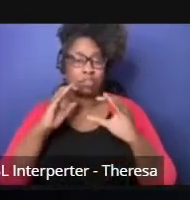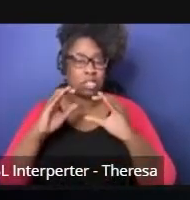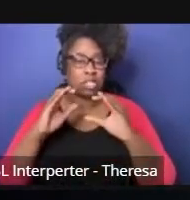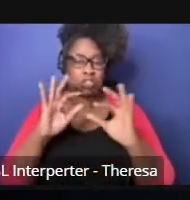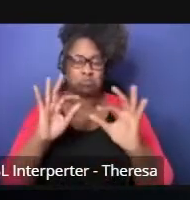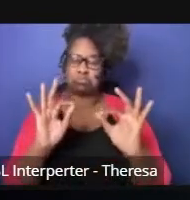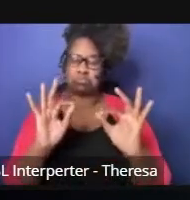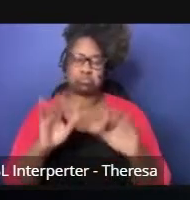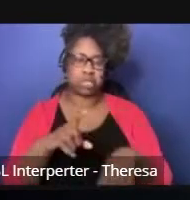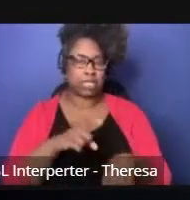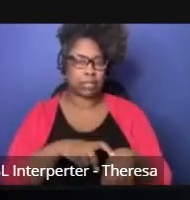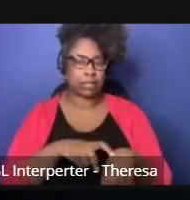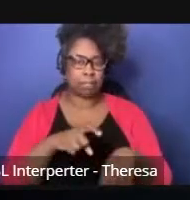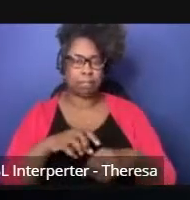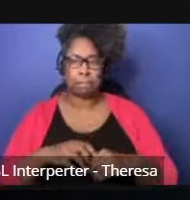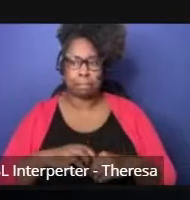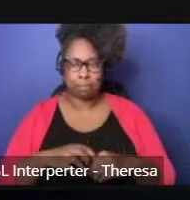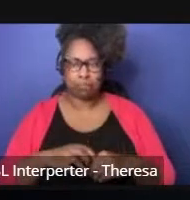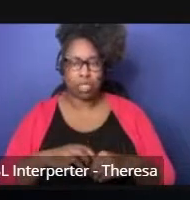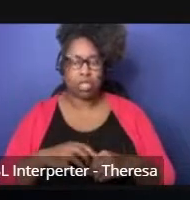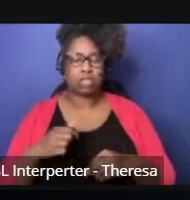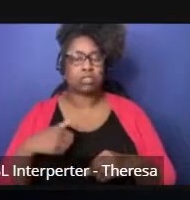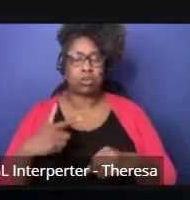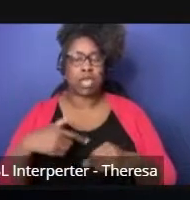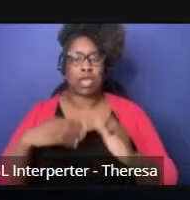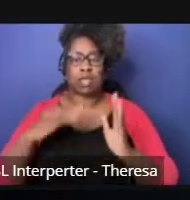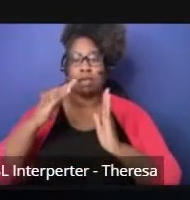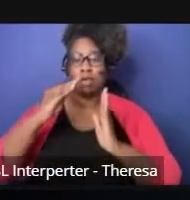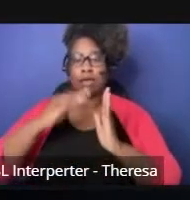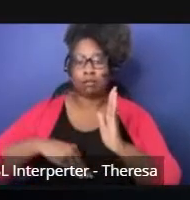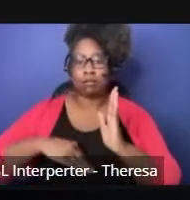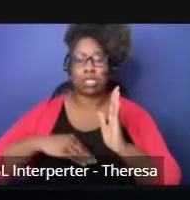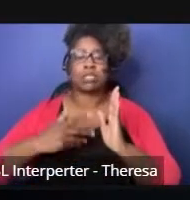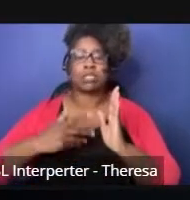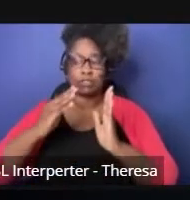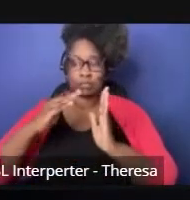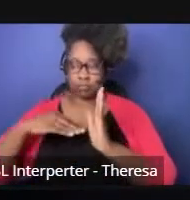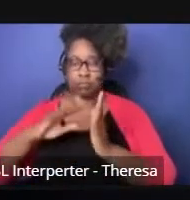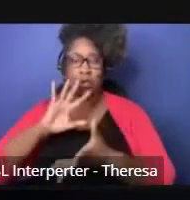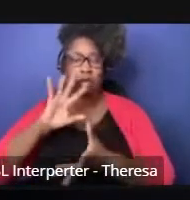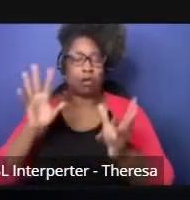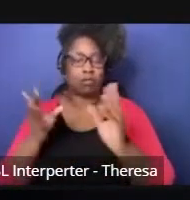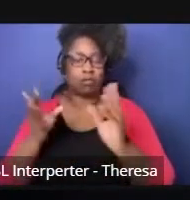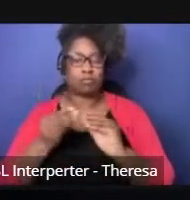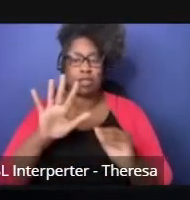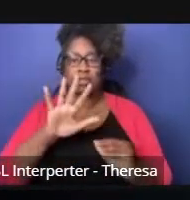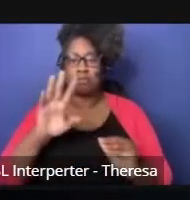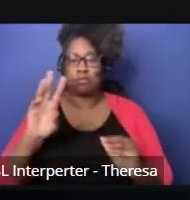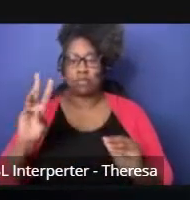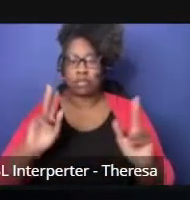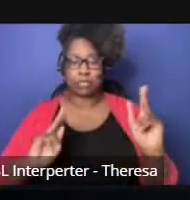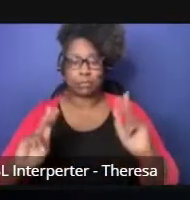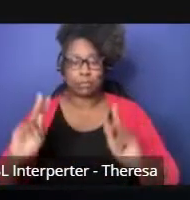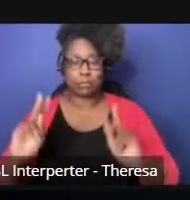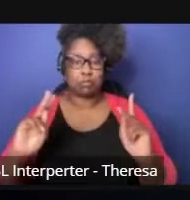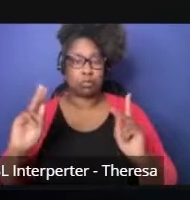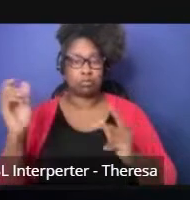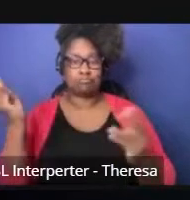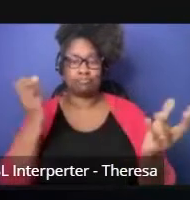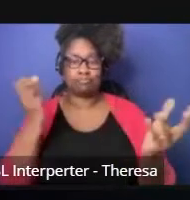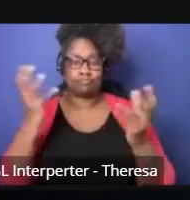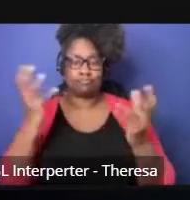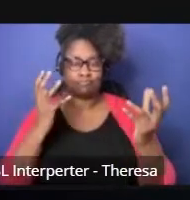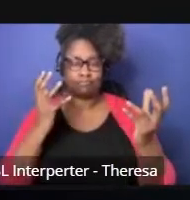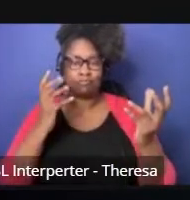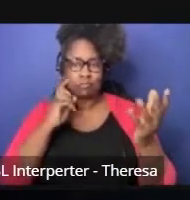we did put out an open application process. We had 56 applicants and a lot of diversity in that application